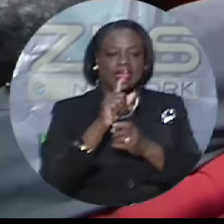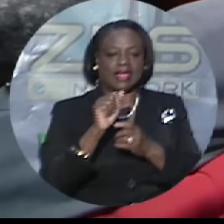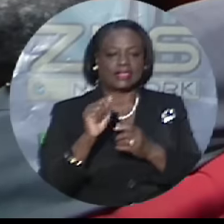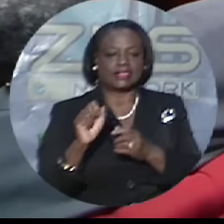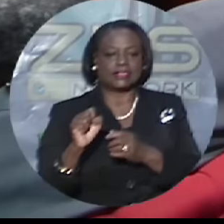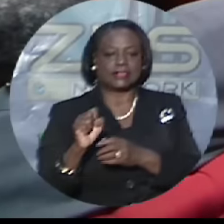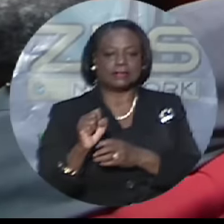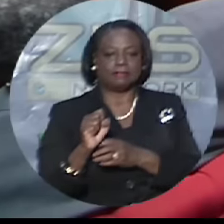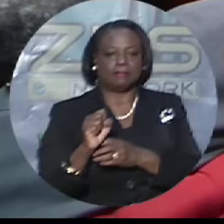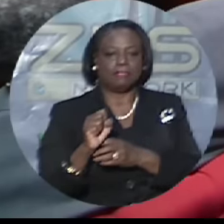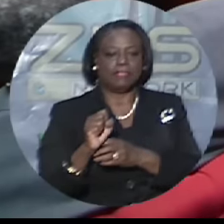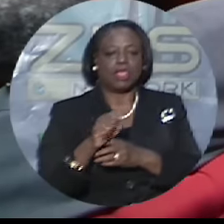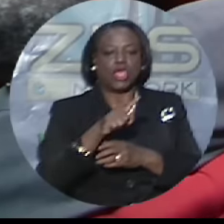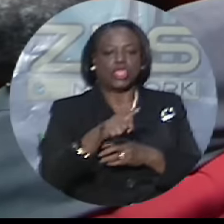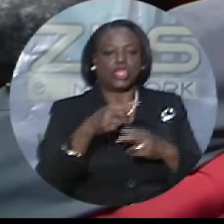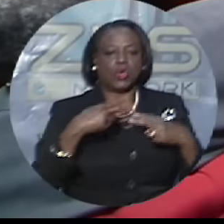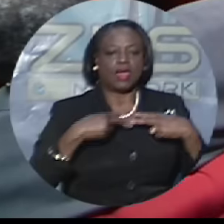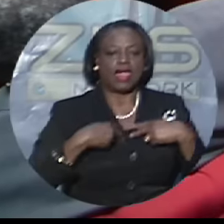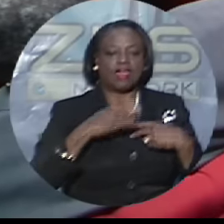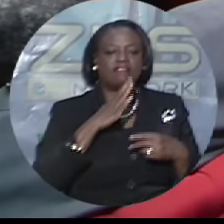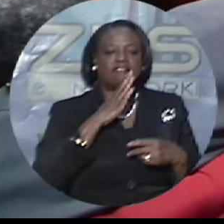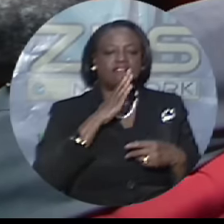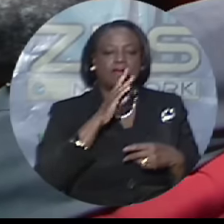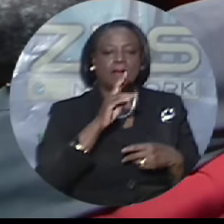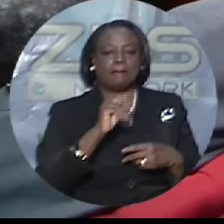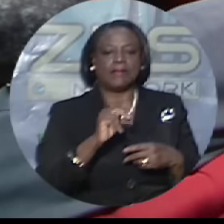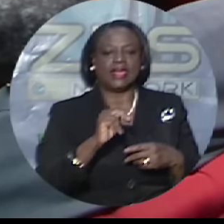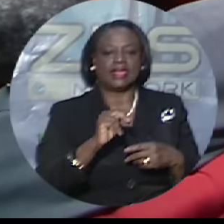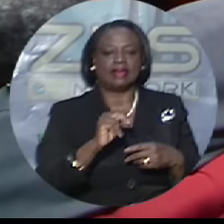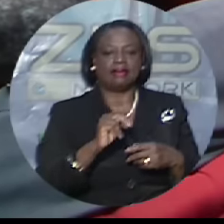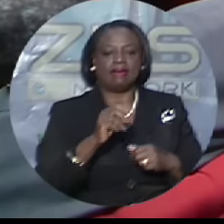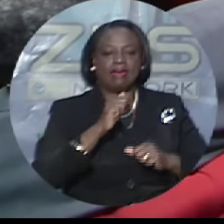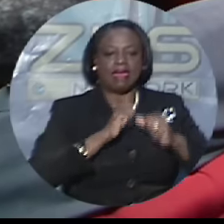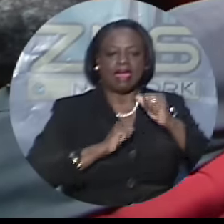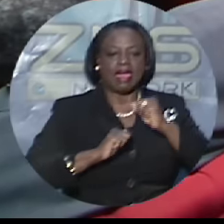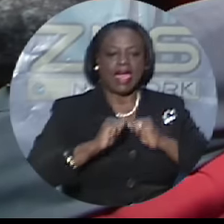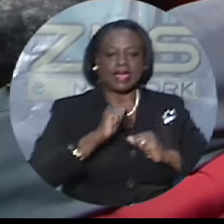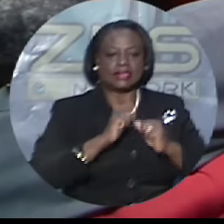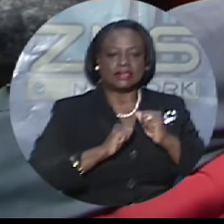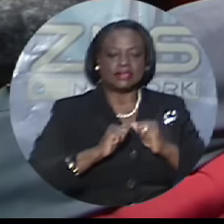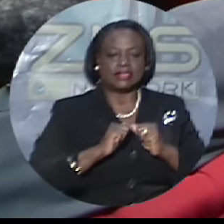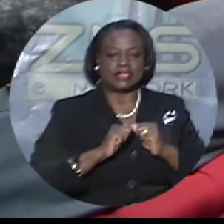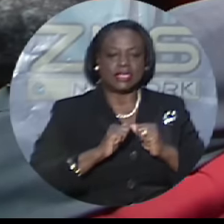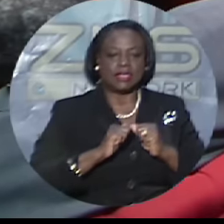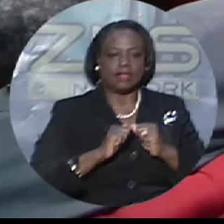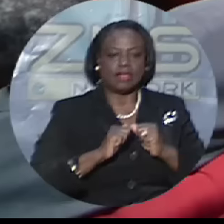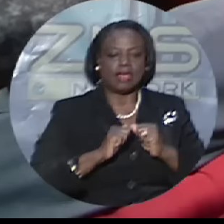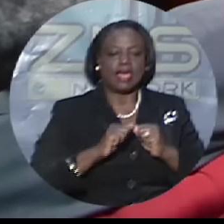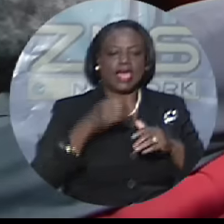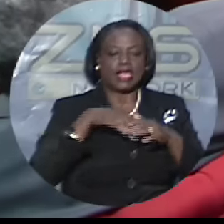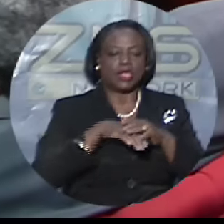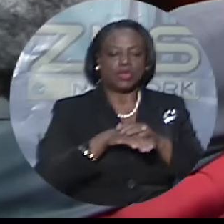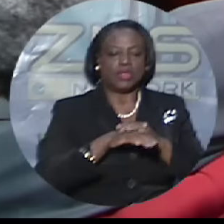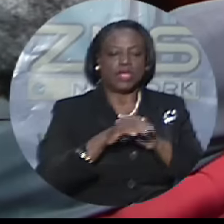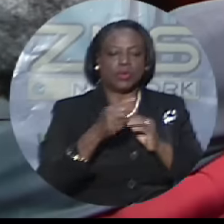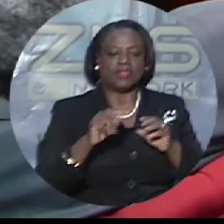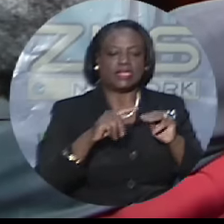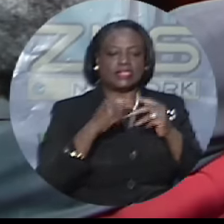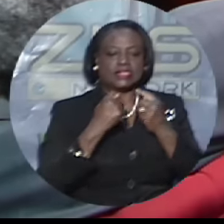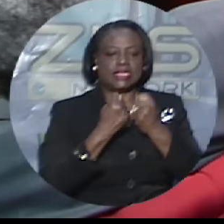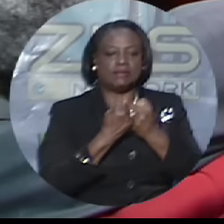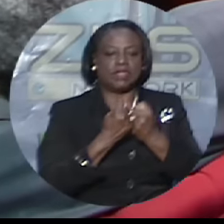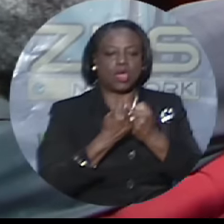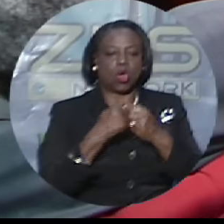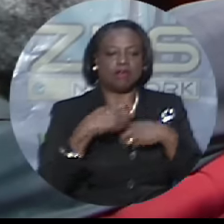justice. You have been active in training of members of the bar, including the team at the Office of the Attorney